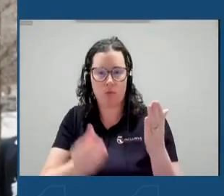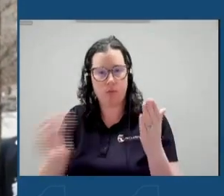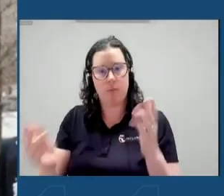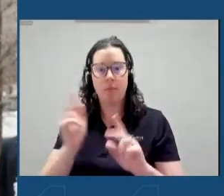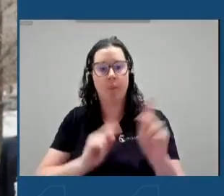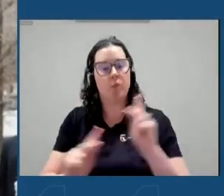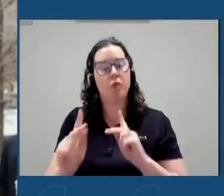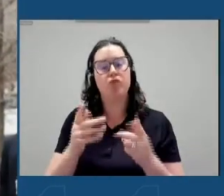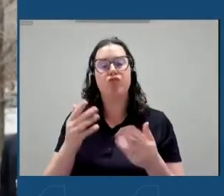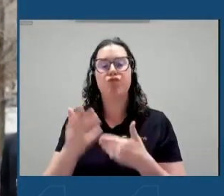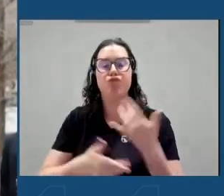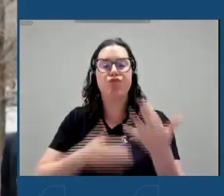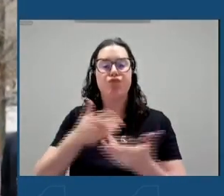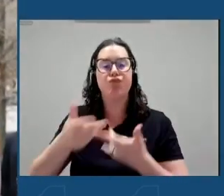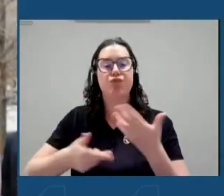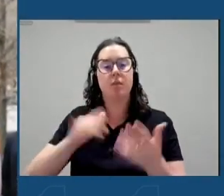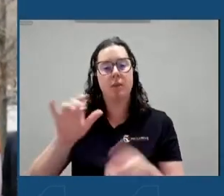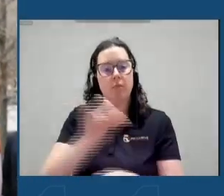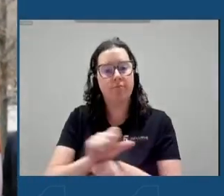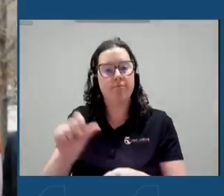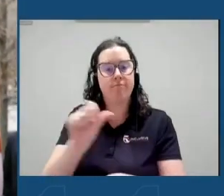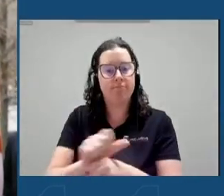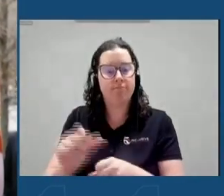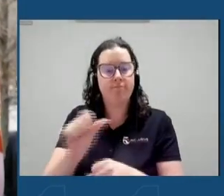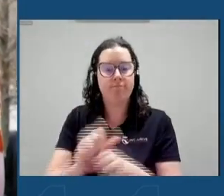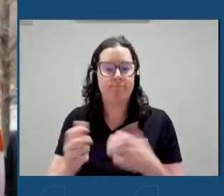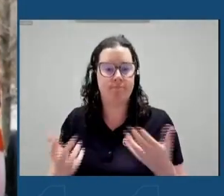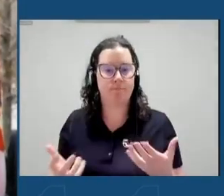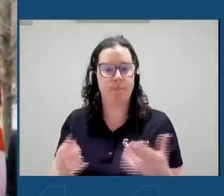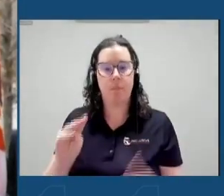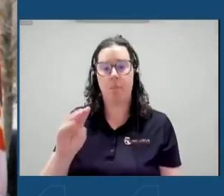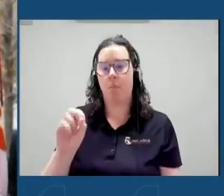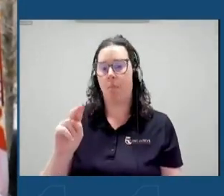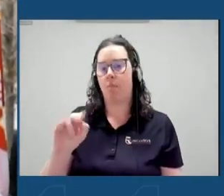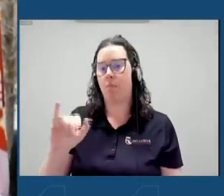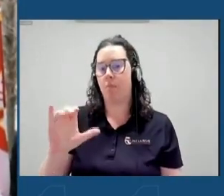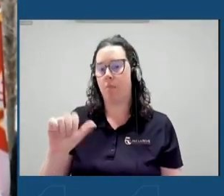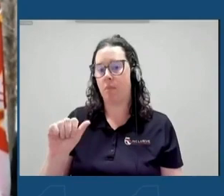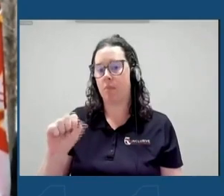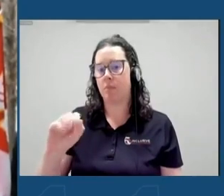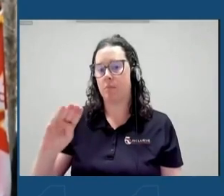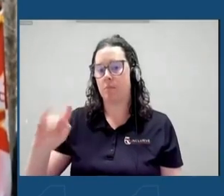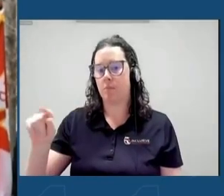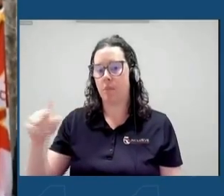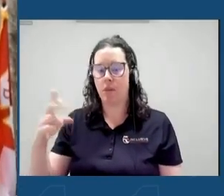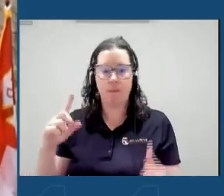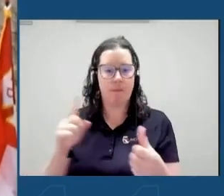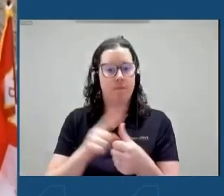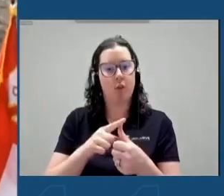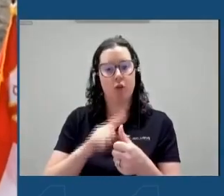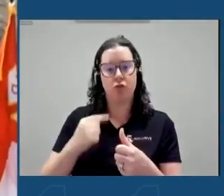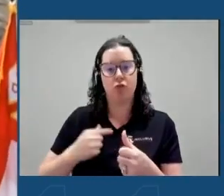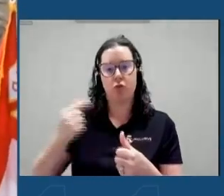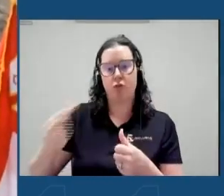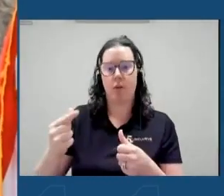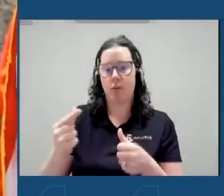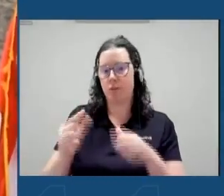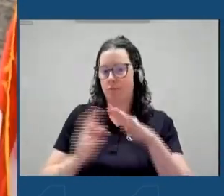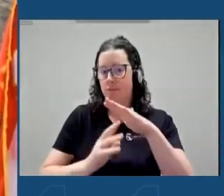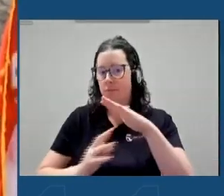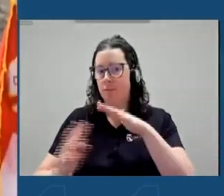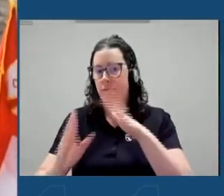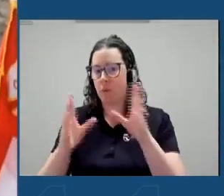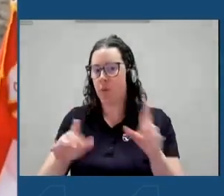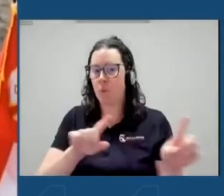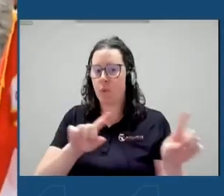their business. Monica Smith, a first-generation immigrant who was here living the American dream,